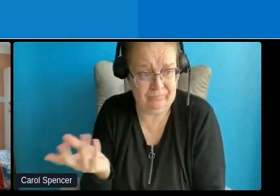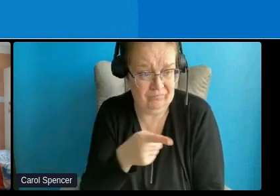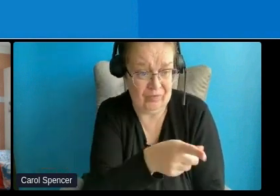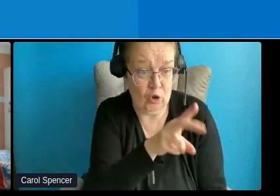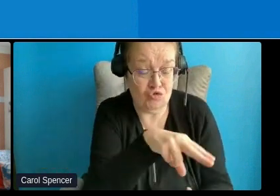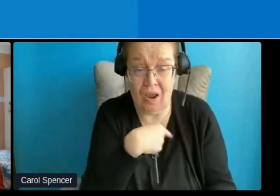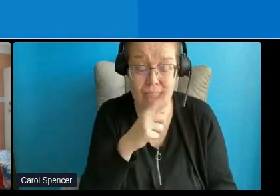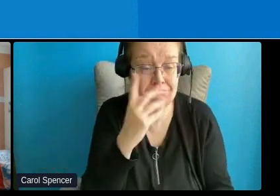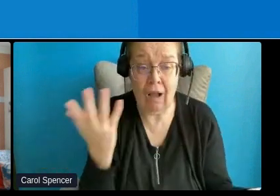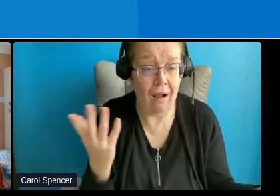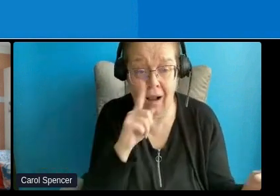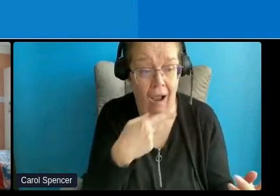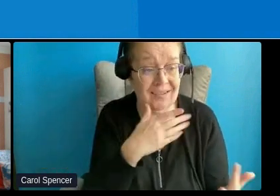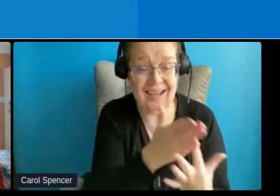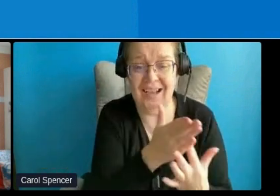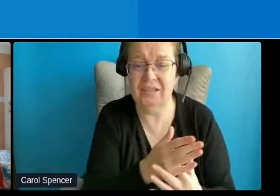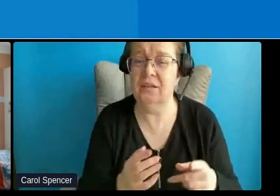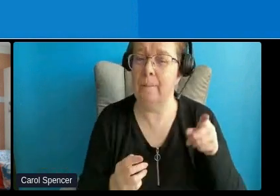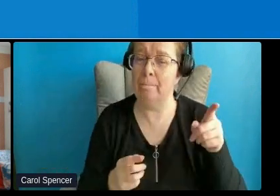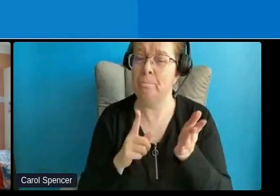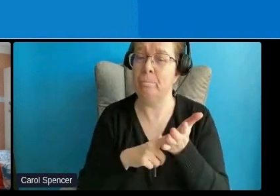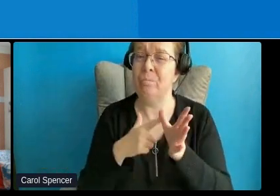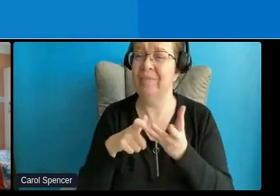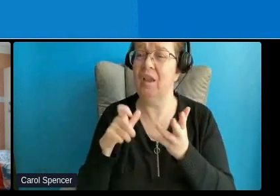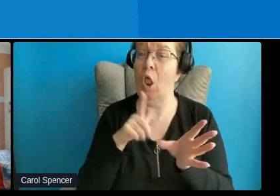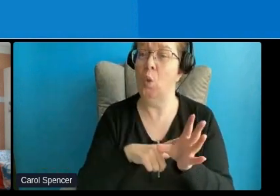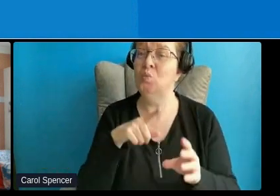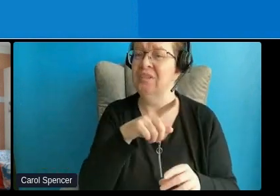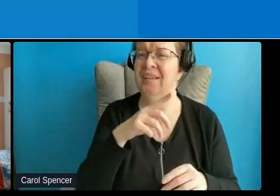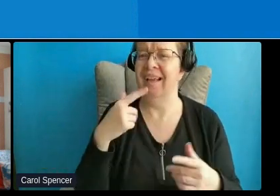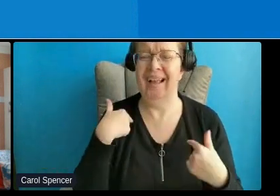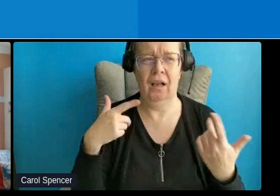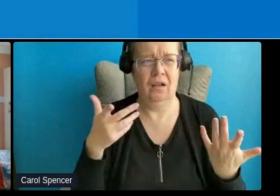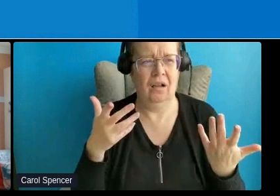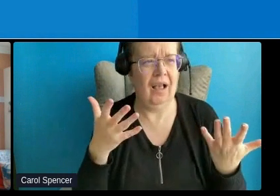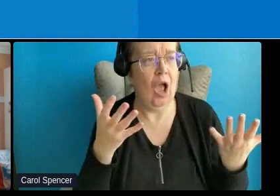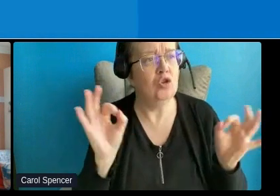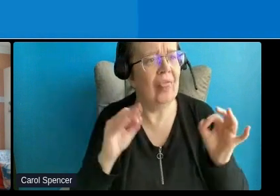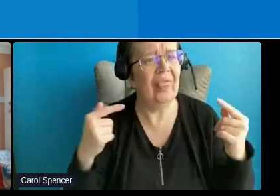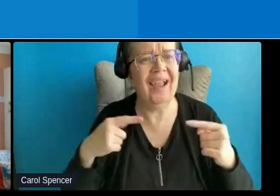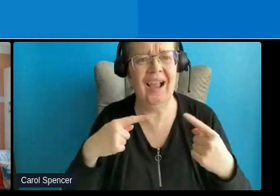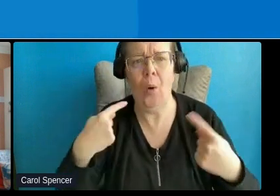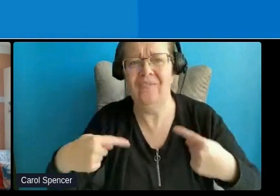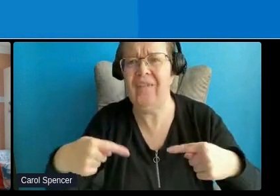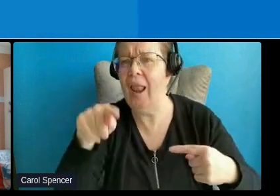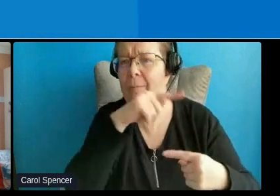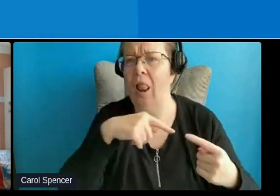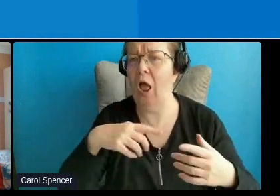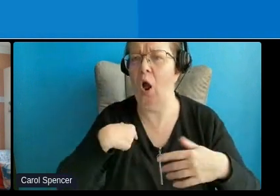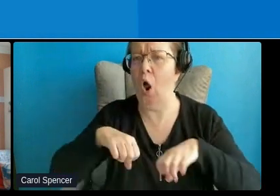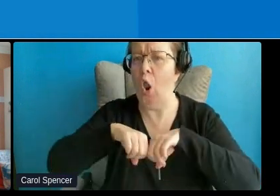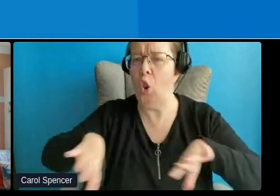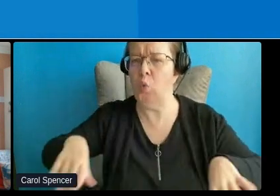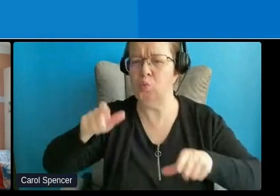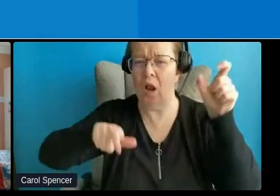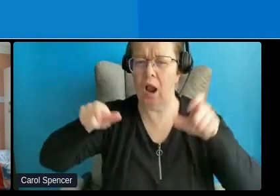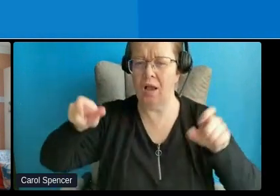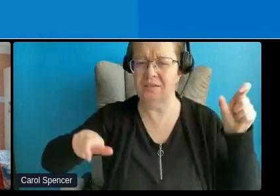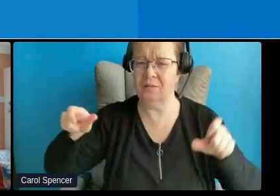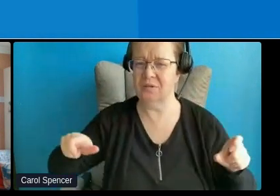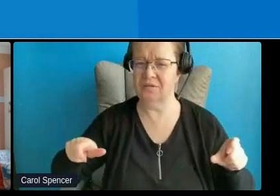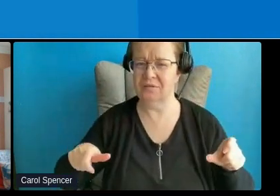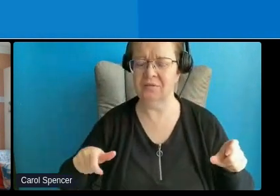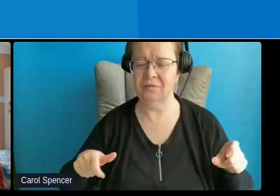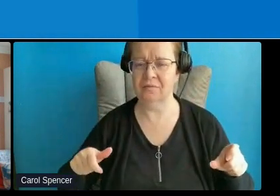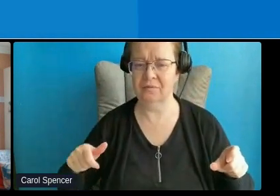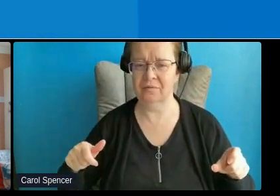to. And it's probably a bit of a lottery. If people don't tell you it's available, you'll assume it's not. So you will lose customers potentially, won't you?